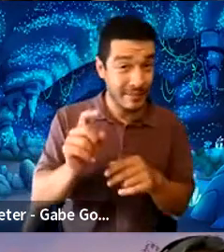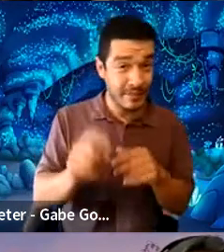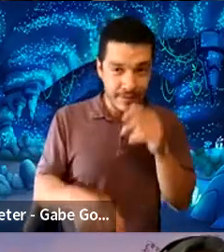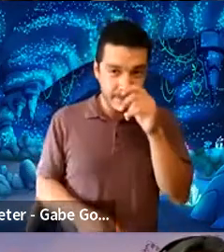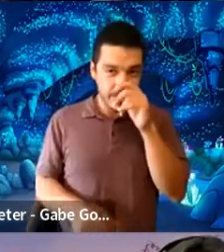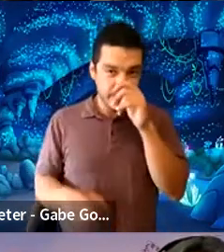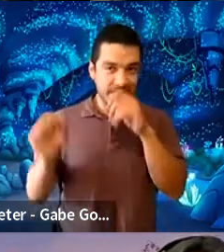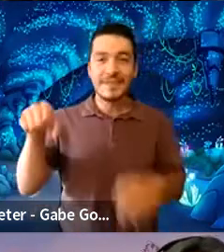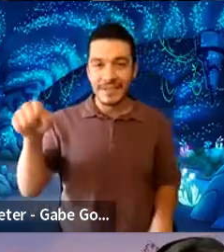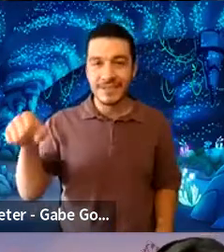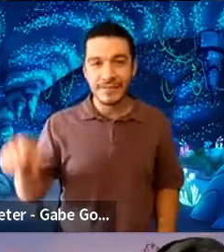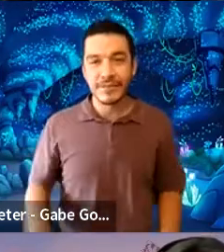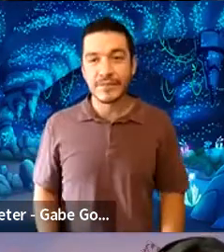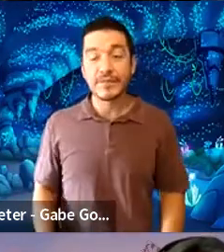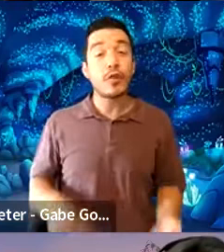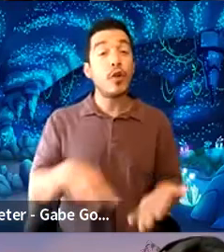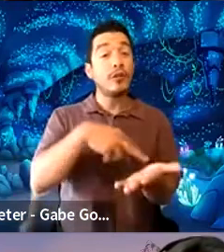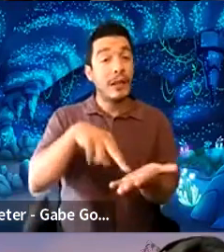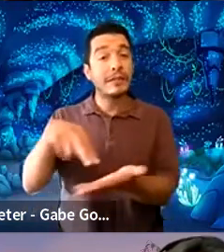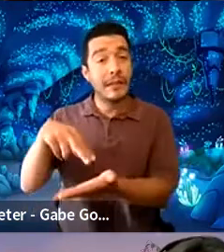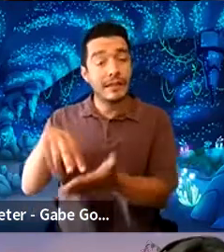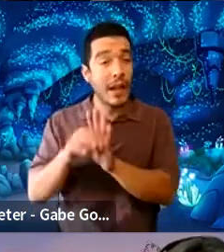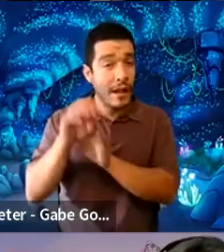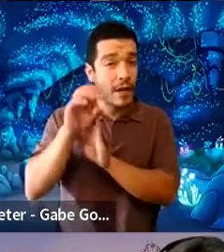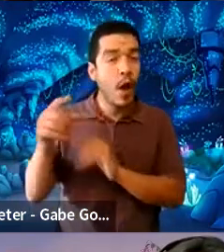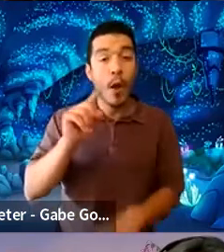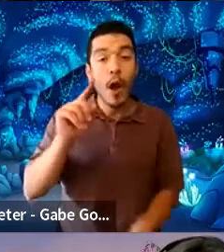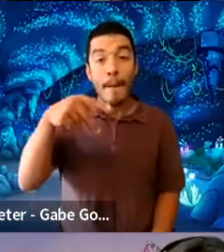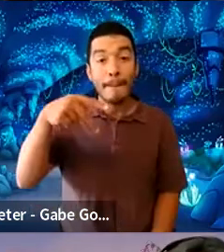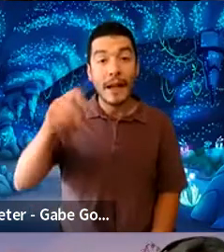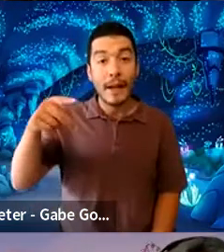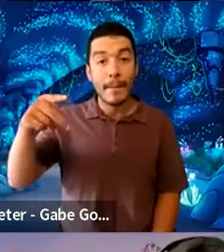Yep. So Dance Dance Evolution, where Pepper,